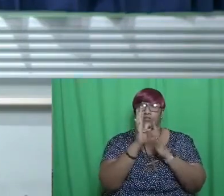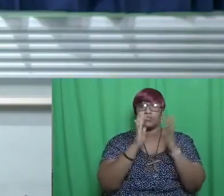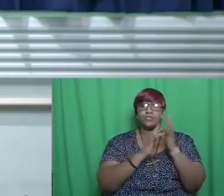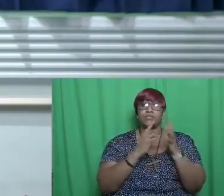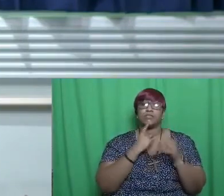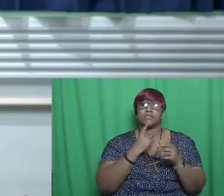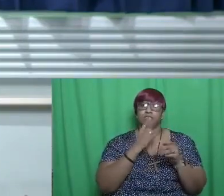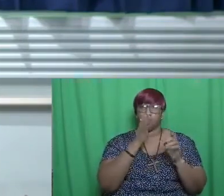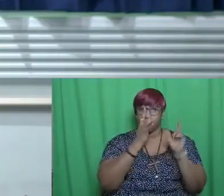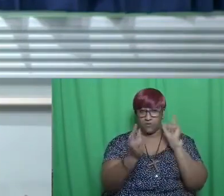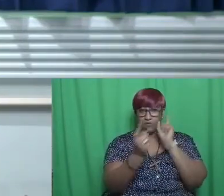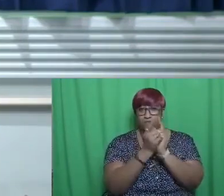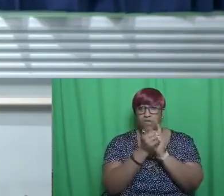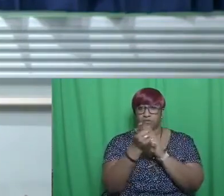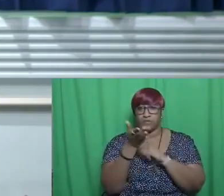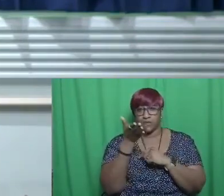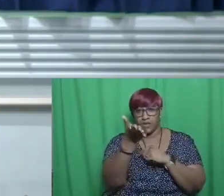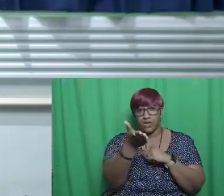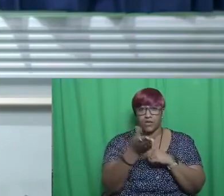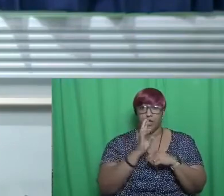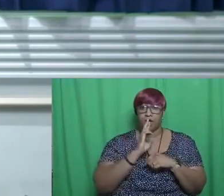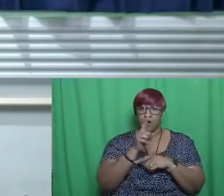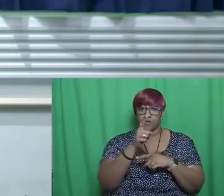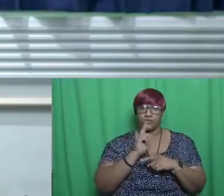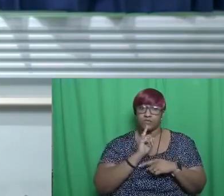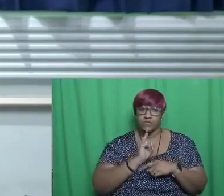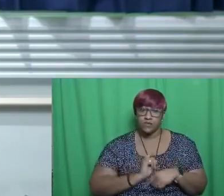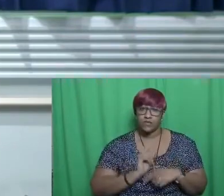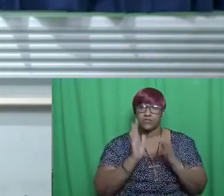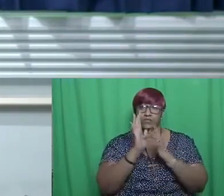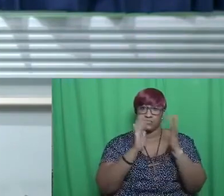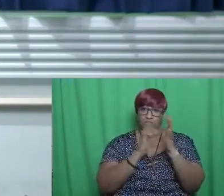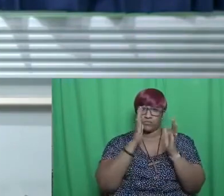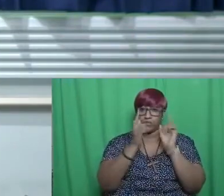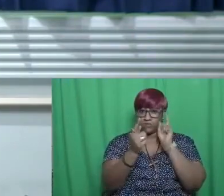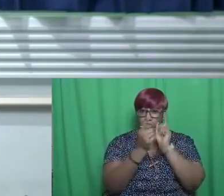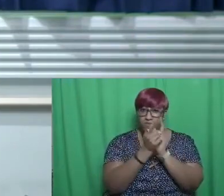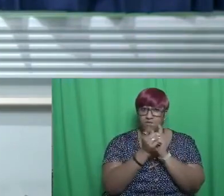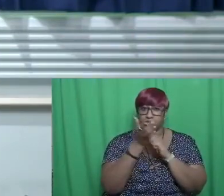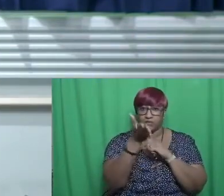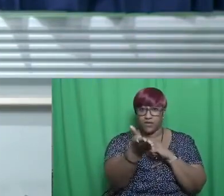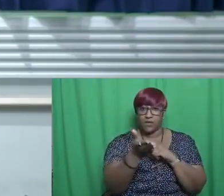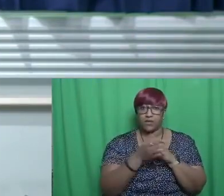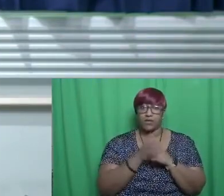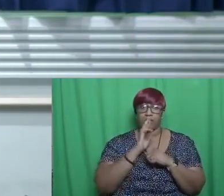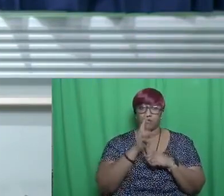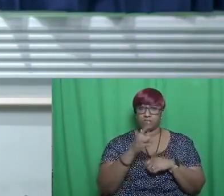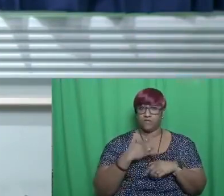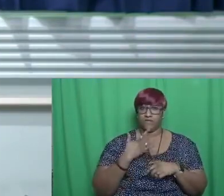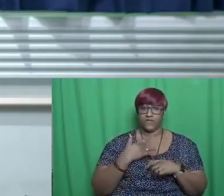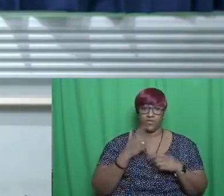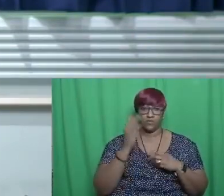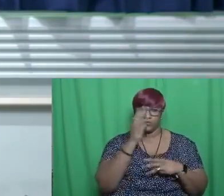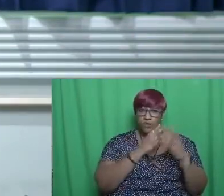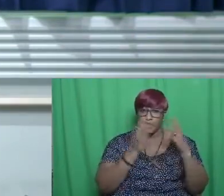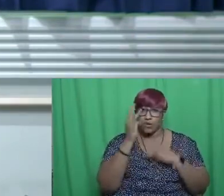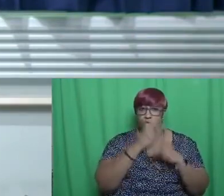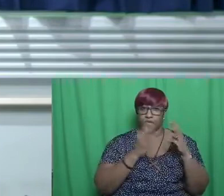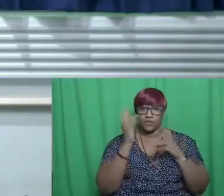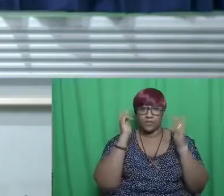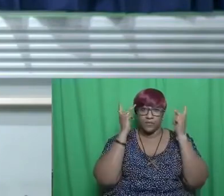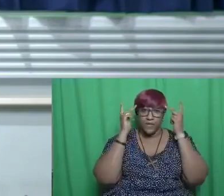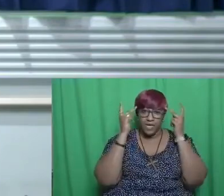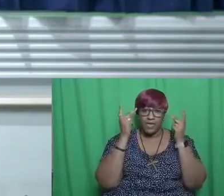I'll meet you there. Are you discouraged? Jesus said, I'll meet you there. Are you filled with anxiety